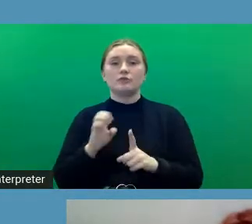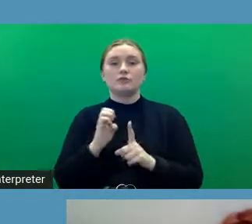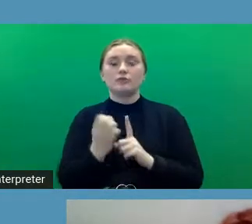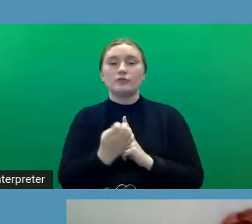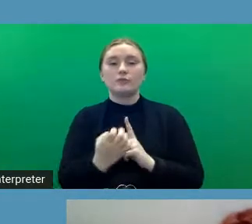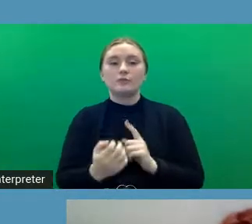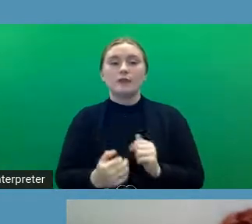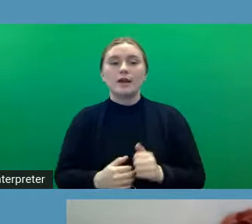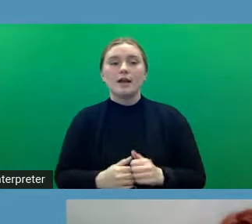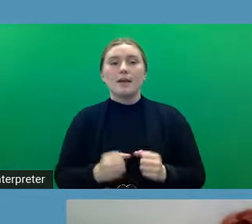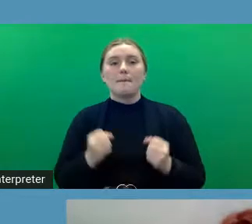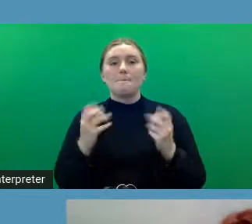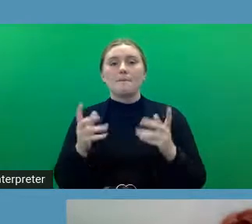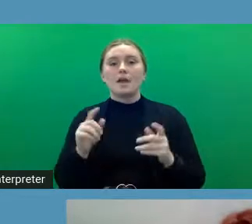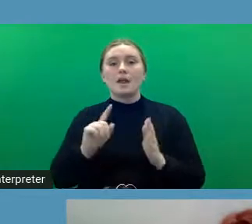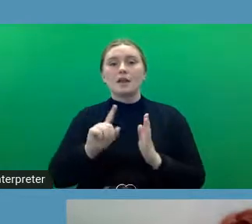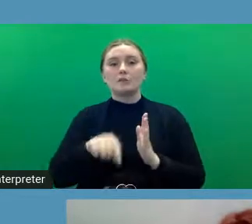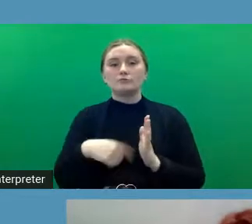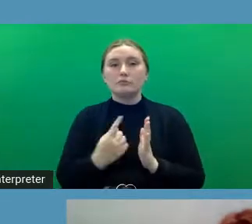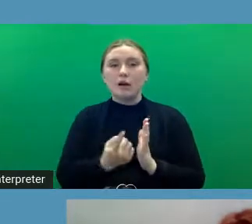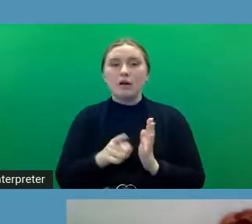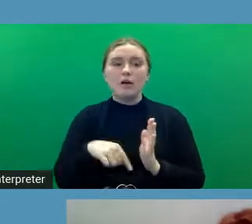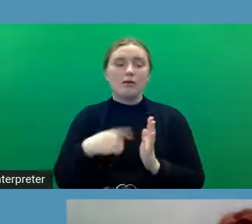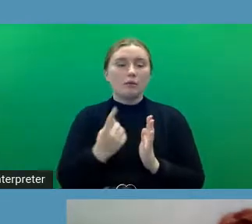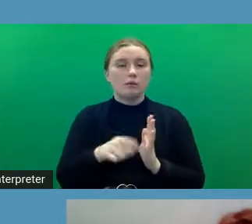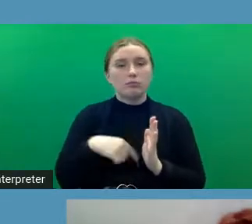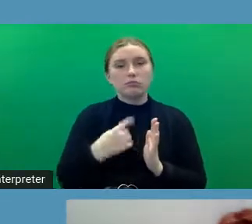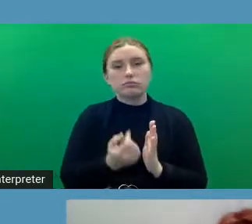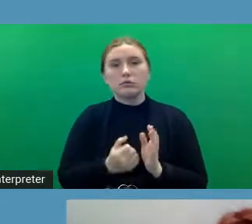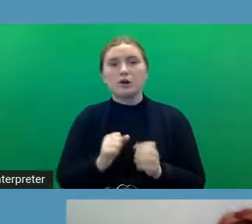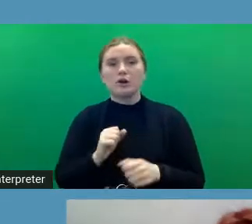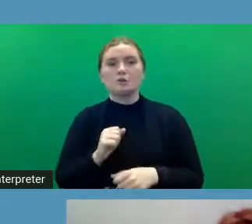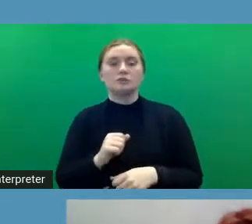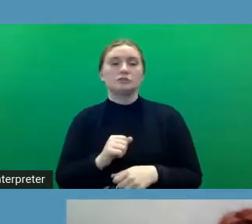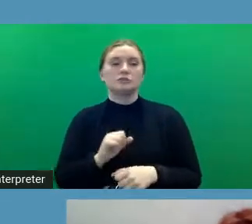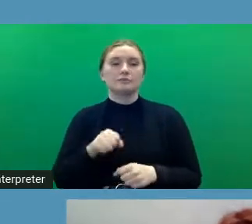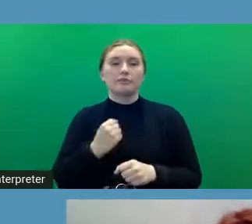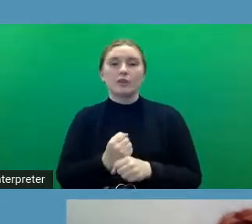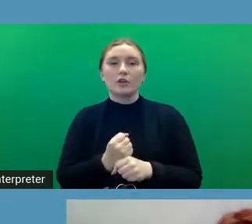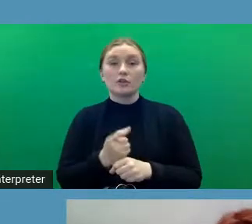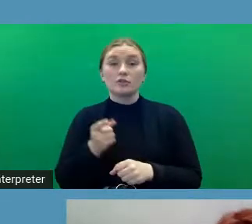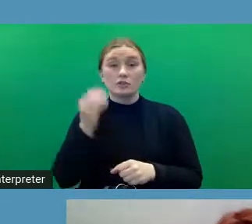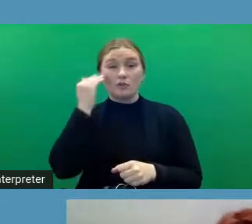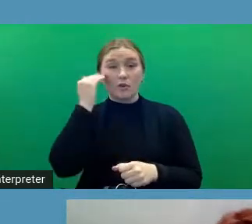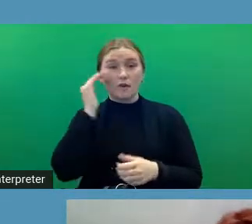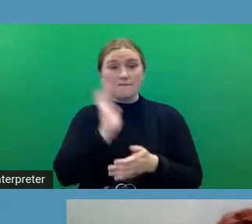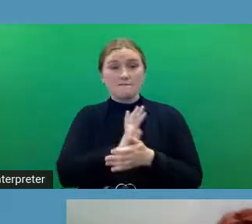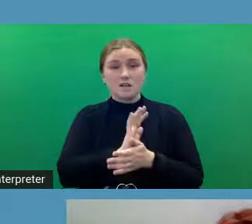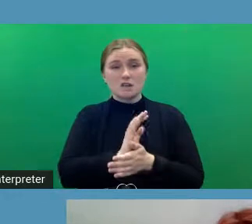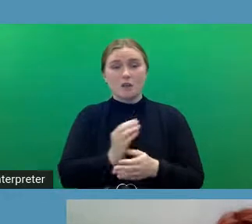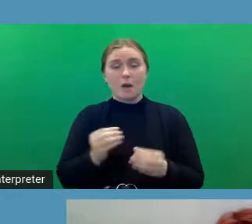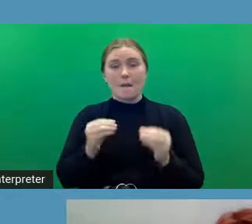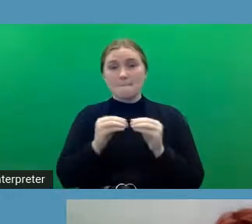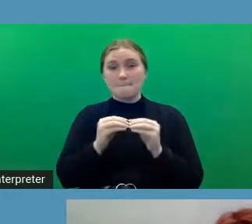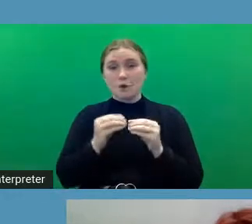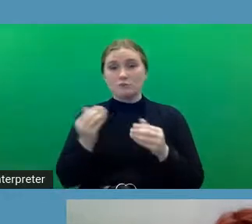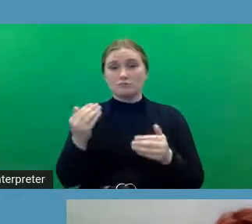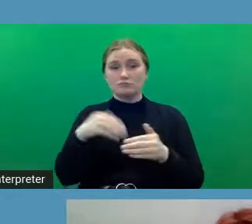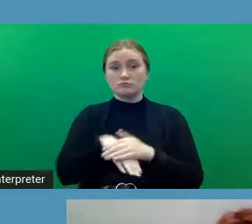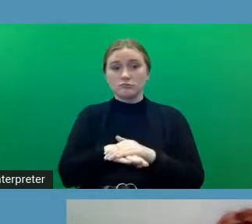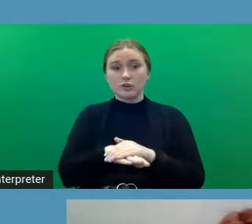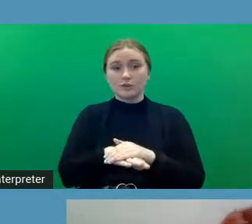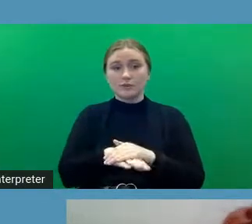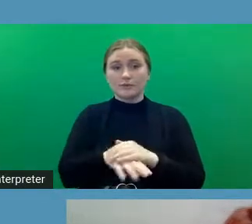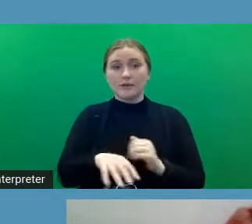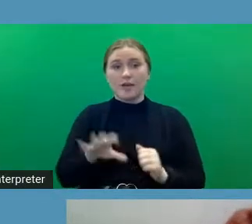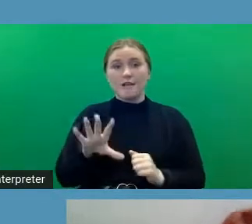hours and months of the year. Do you have any advice for making videos like this more accessible? Write a $500,000 grant and let's